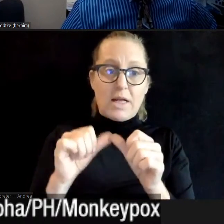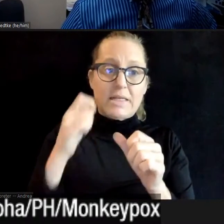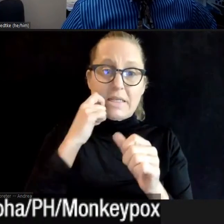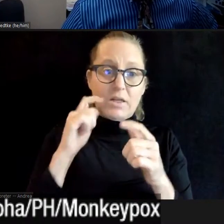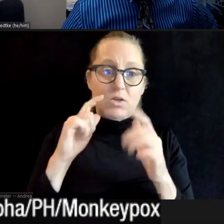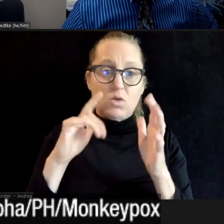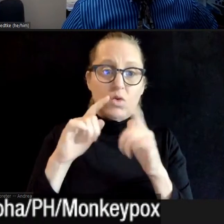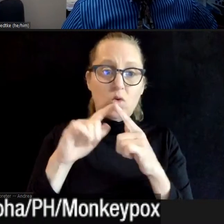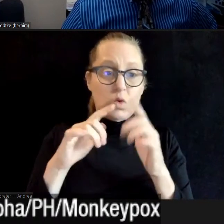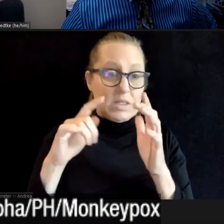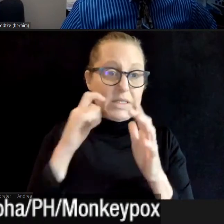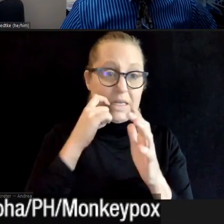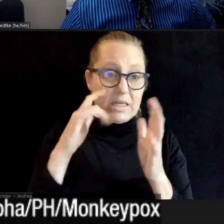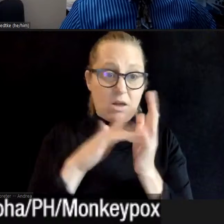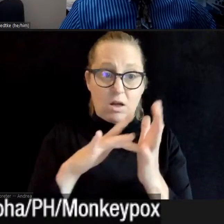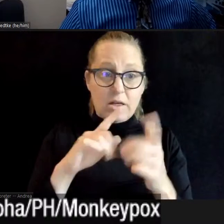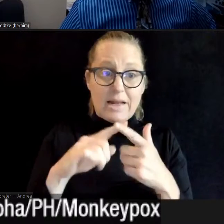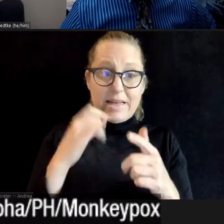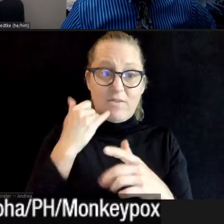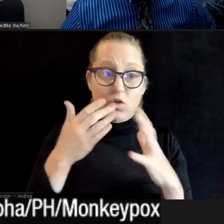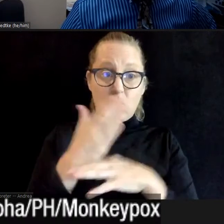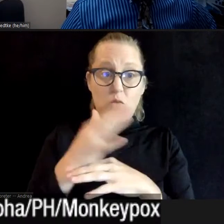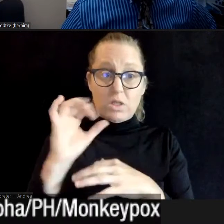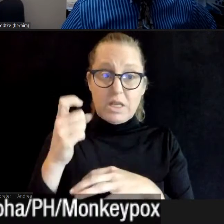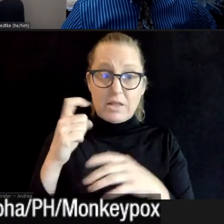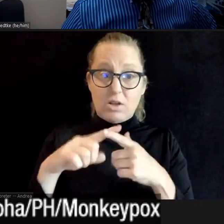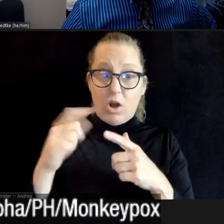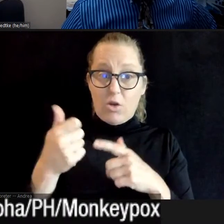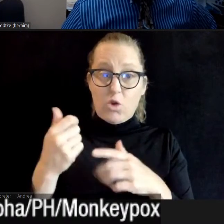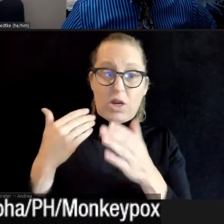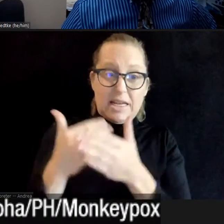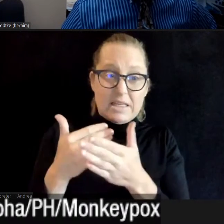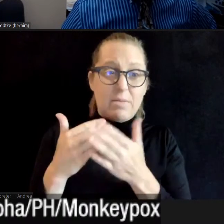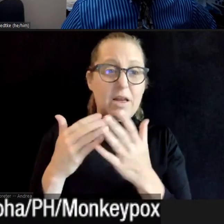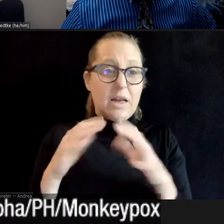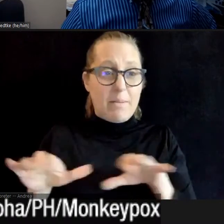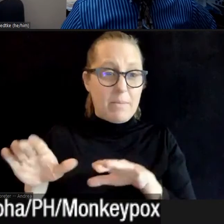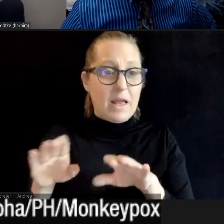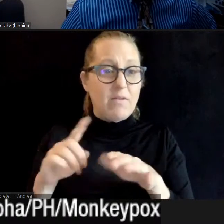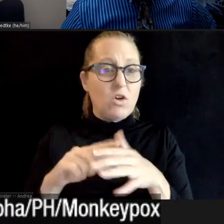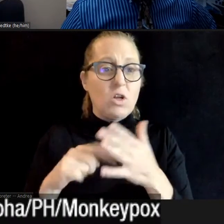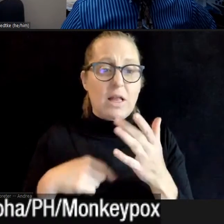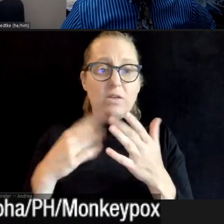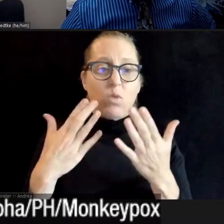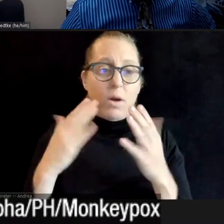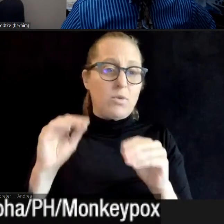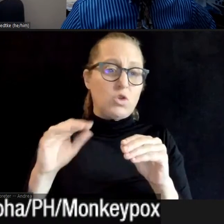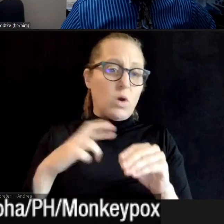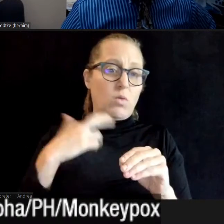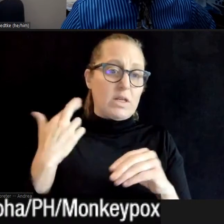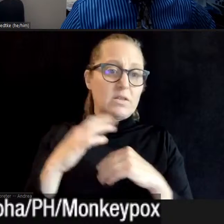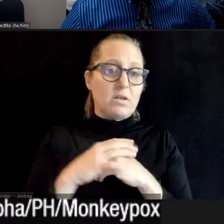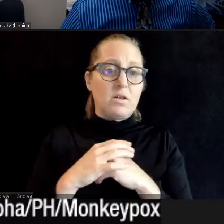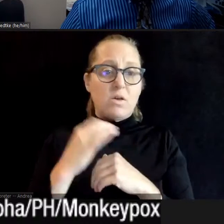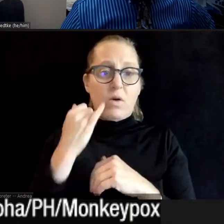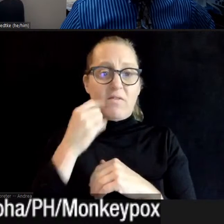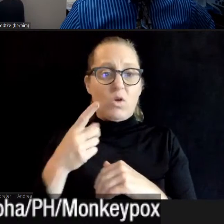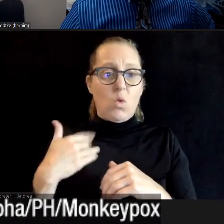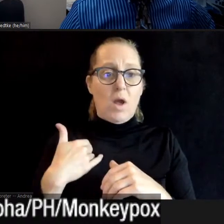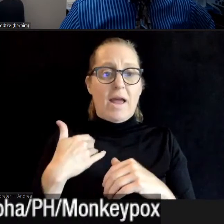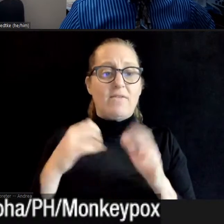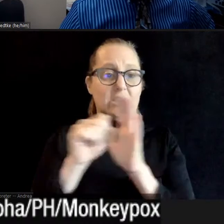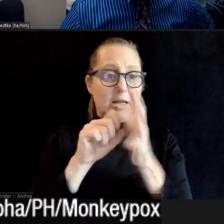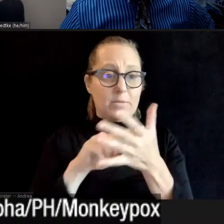contact, whether through sex, other intimate acts, or other ways, is what puts you at risk. So if you are having